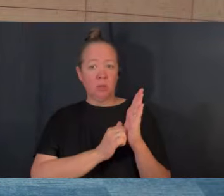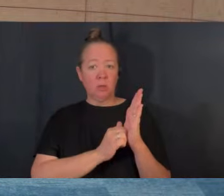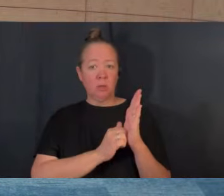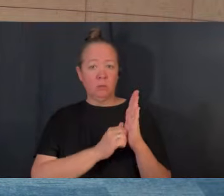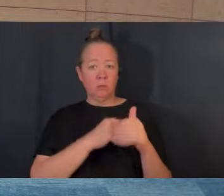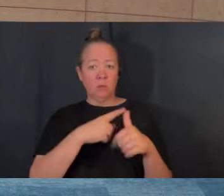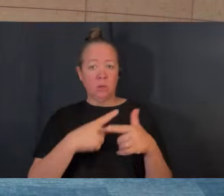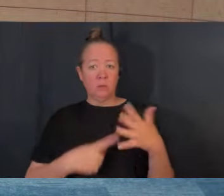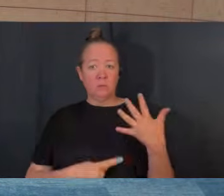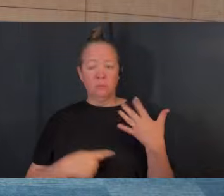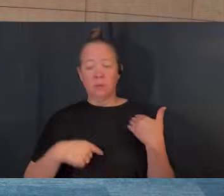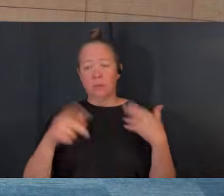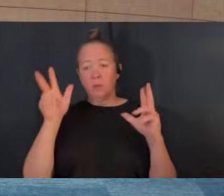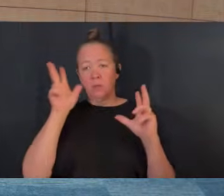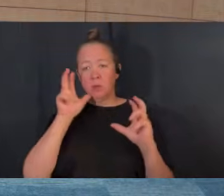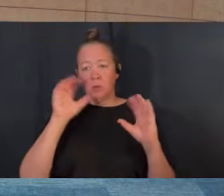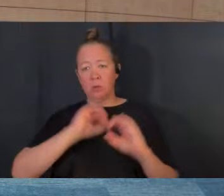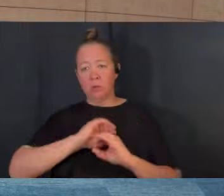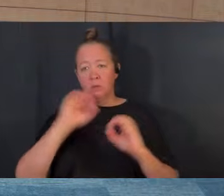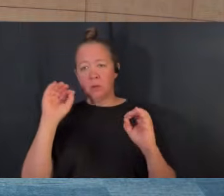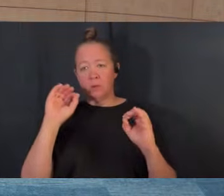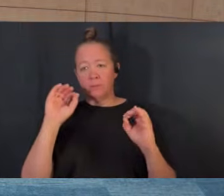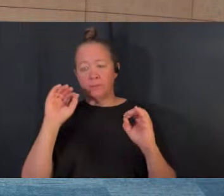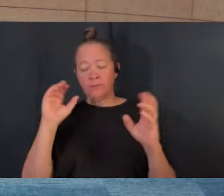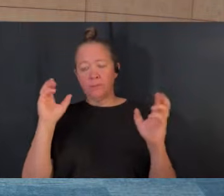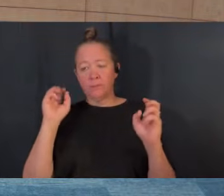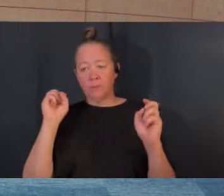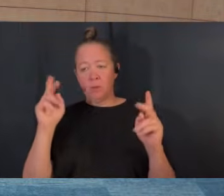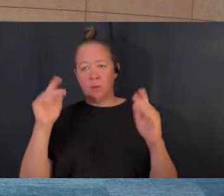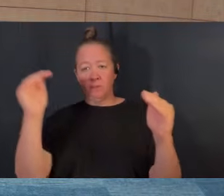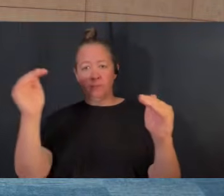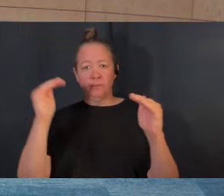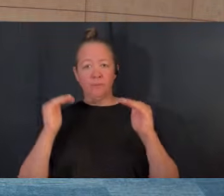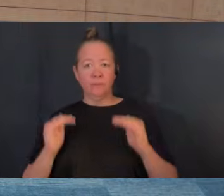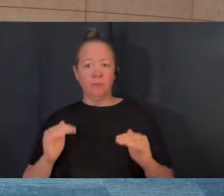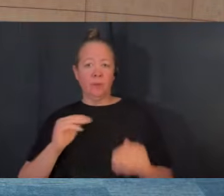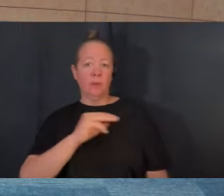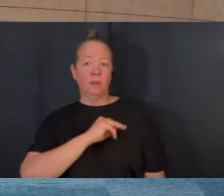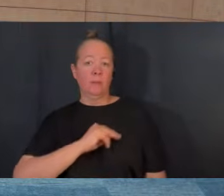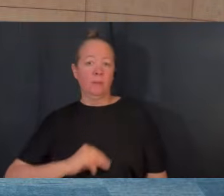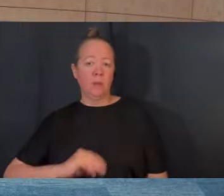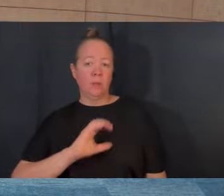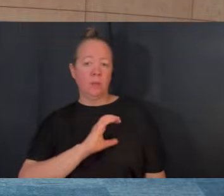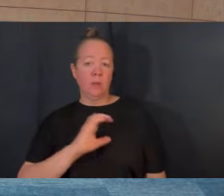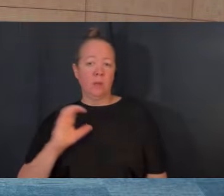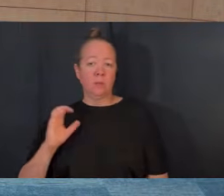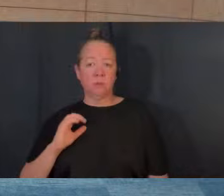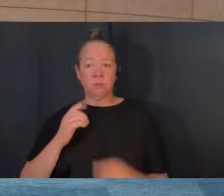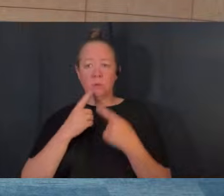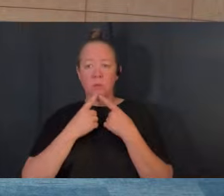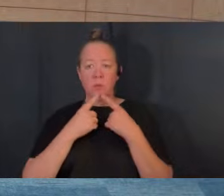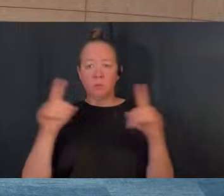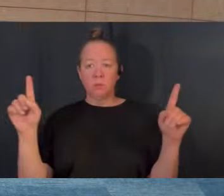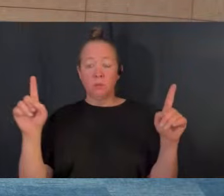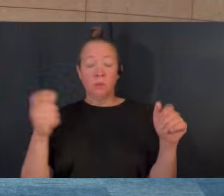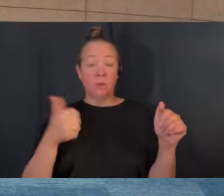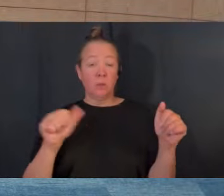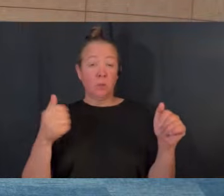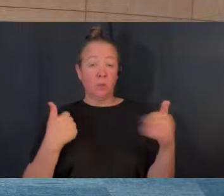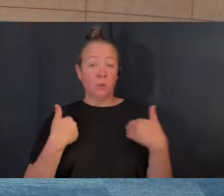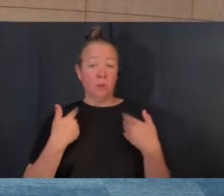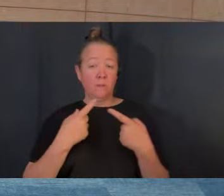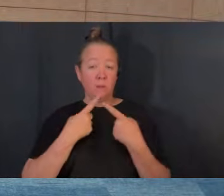Hearing none, let us go on to mayor and council announcements. Does anyone have any announcements?